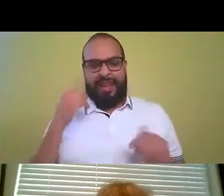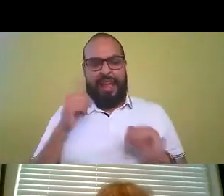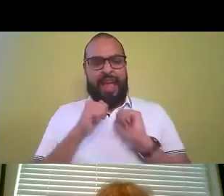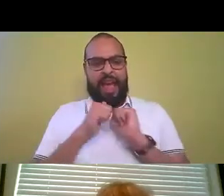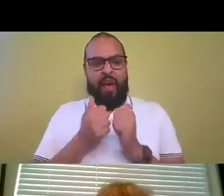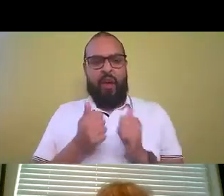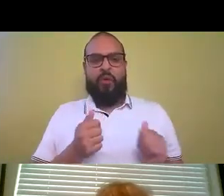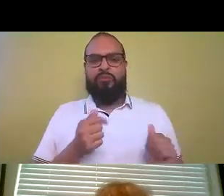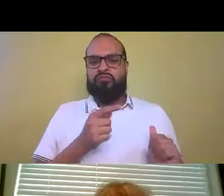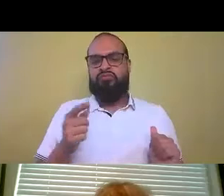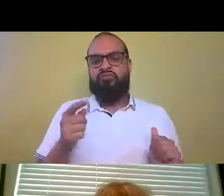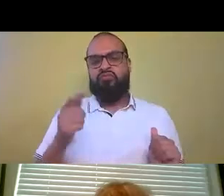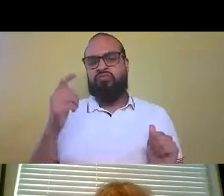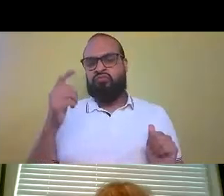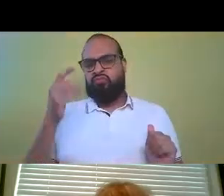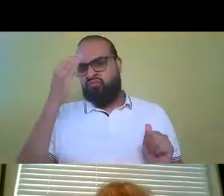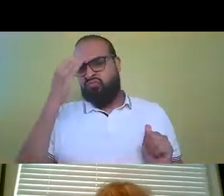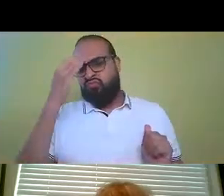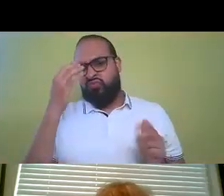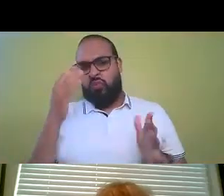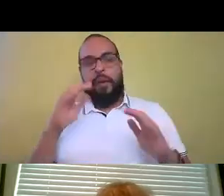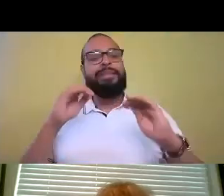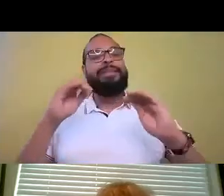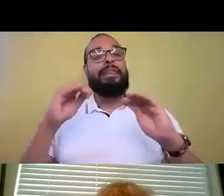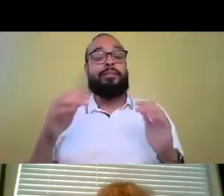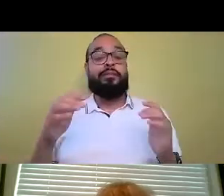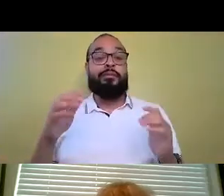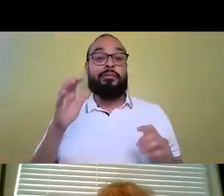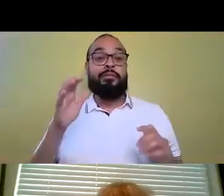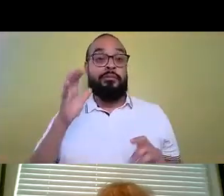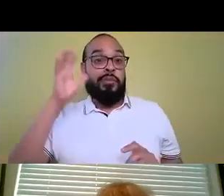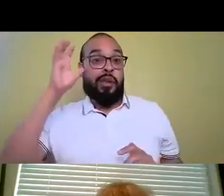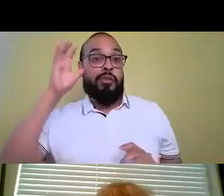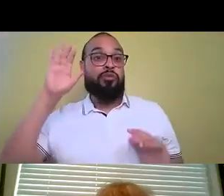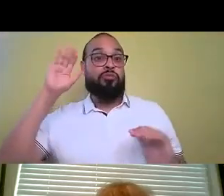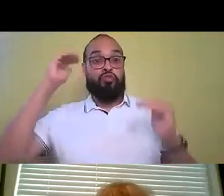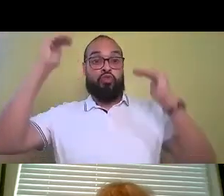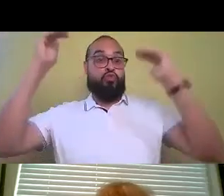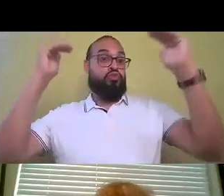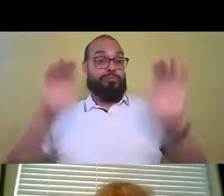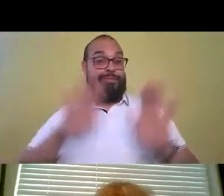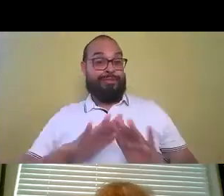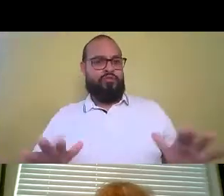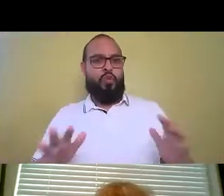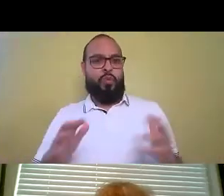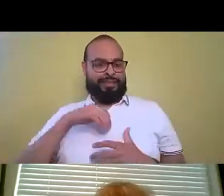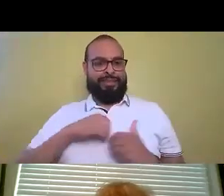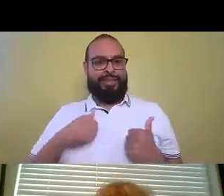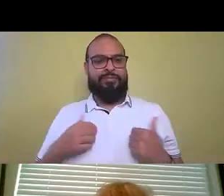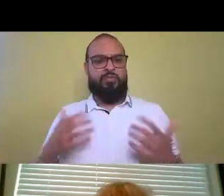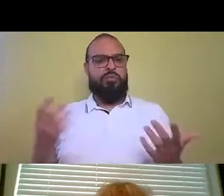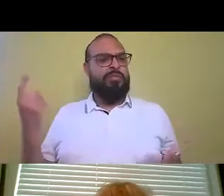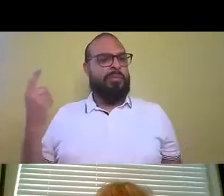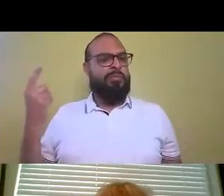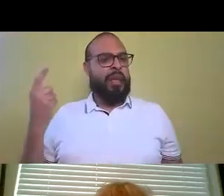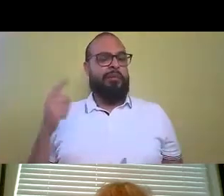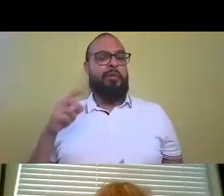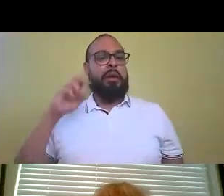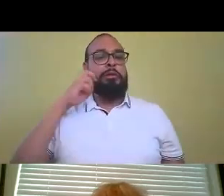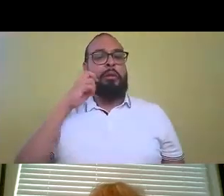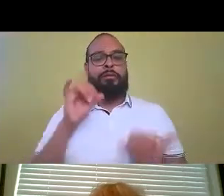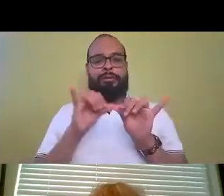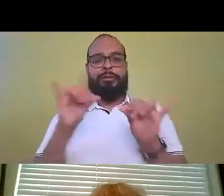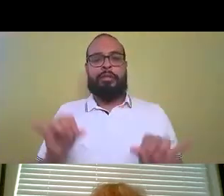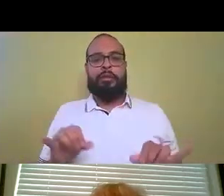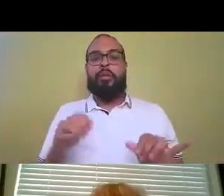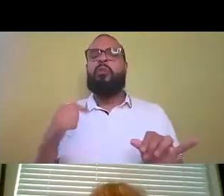It teaches, again, adults and children that we have something inside of our body. It's our nervous system, but we equate it to the engine